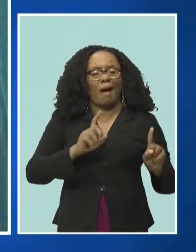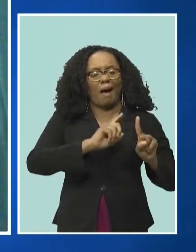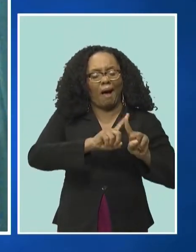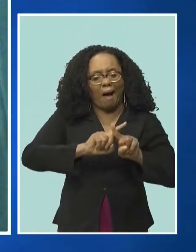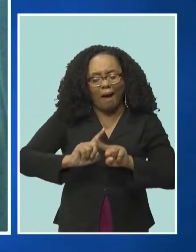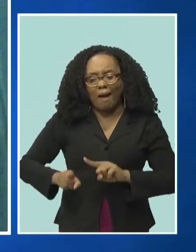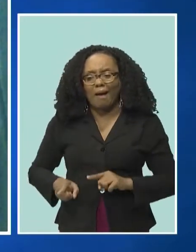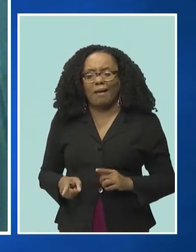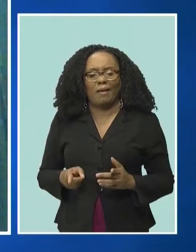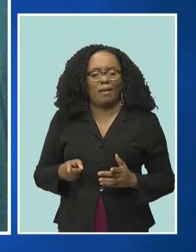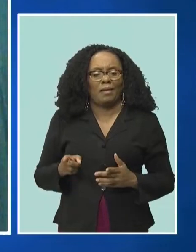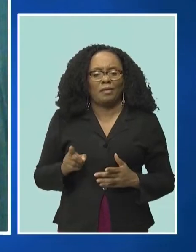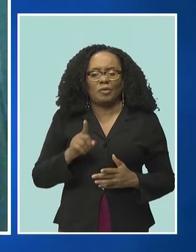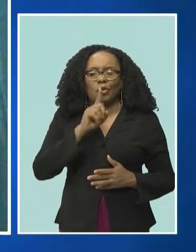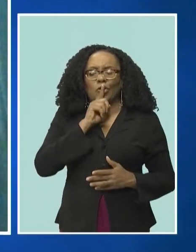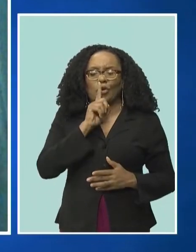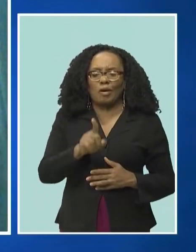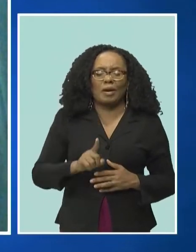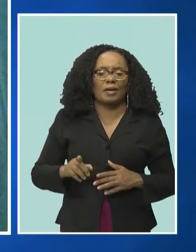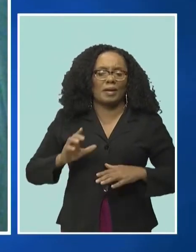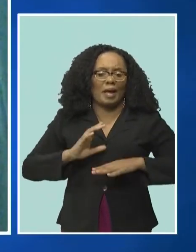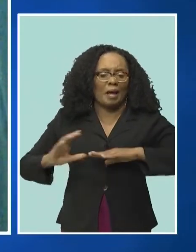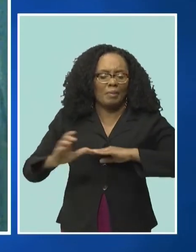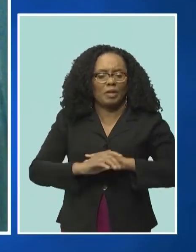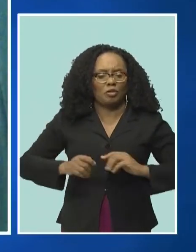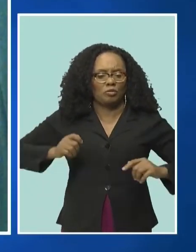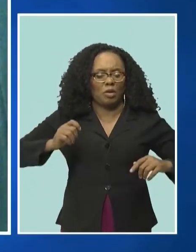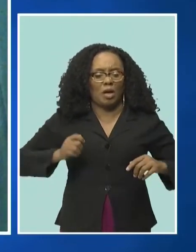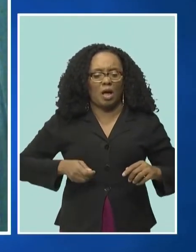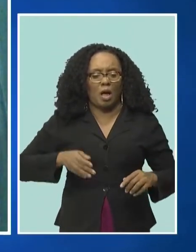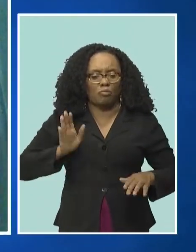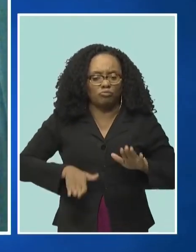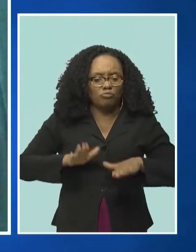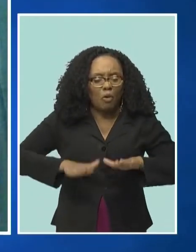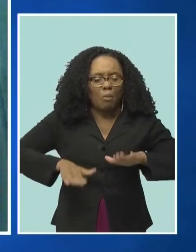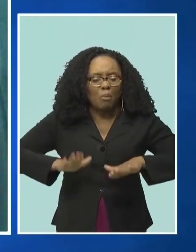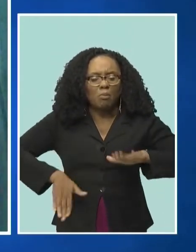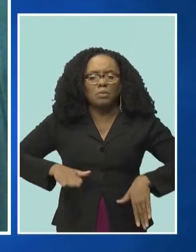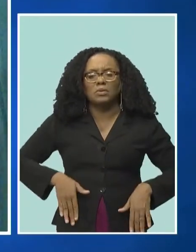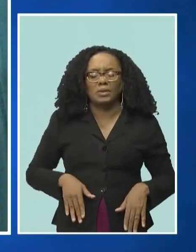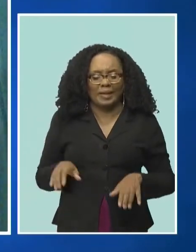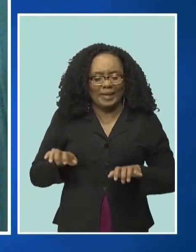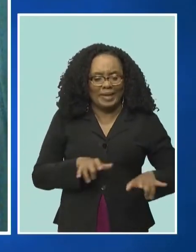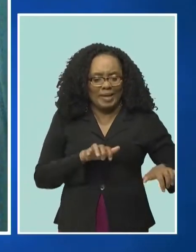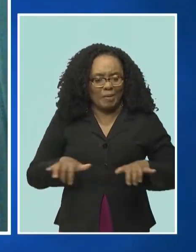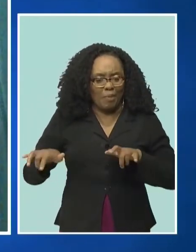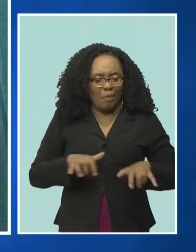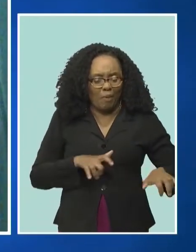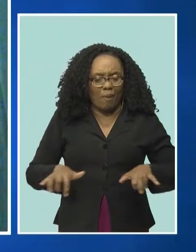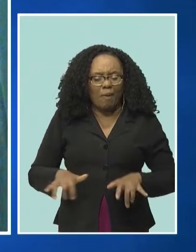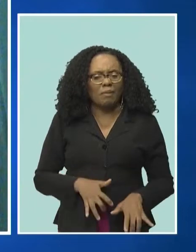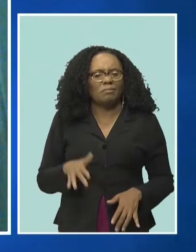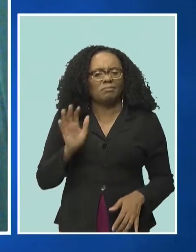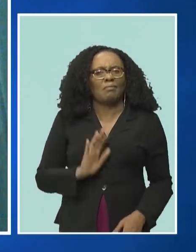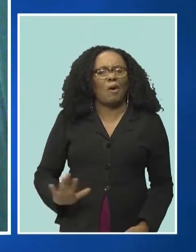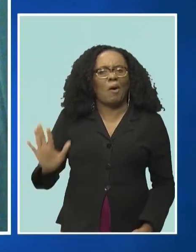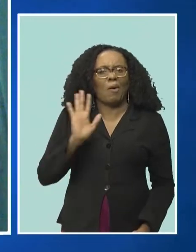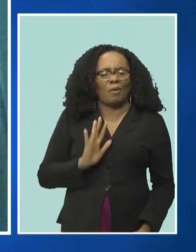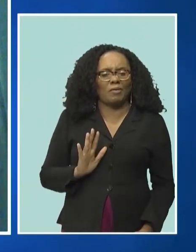Caribbean flavor, percussionists and some members of the Israel Lovell Foundation, keyboardists from across